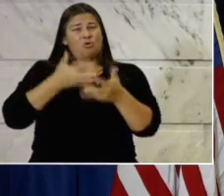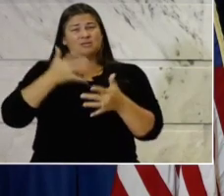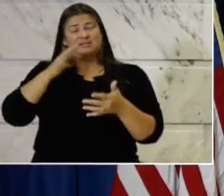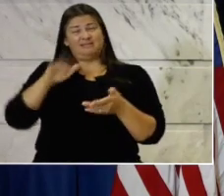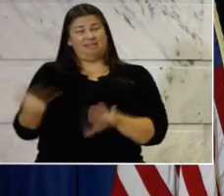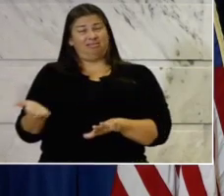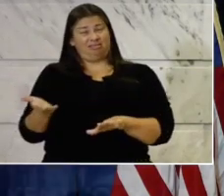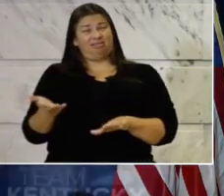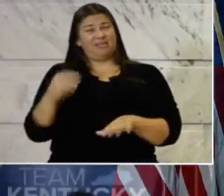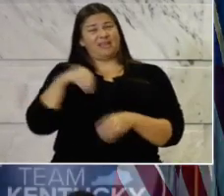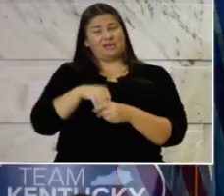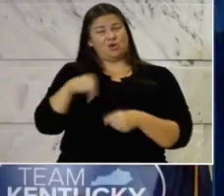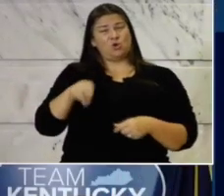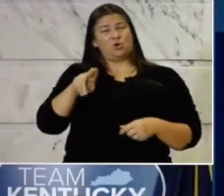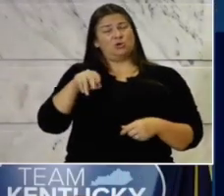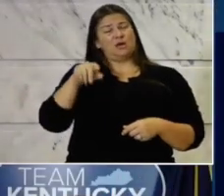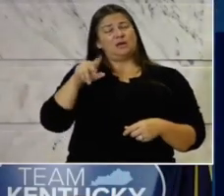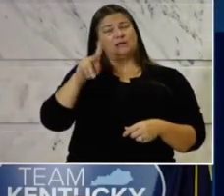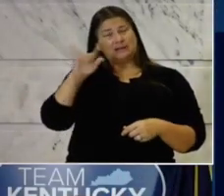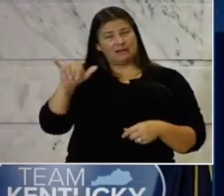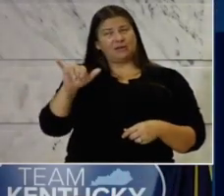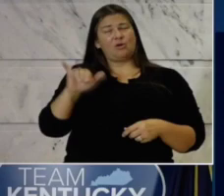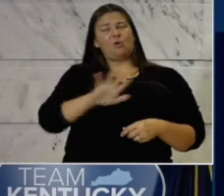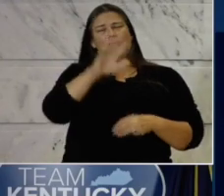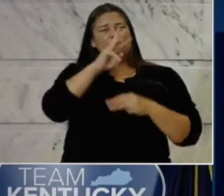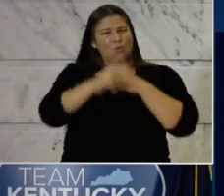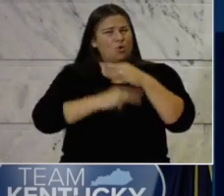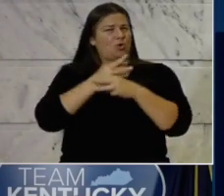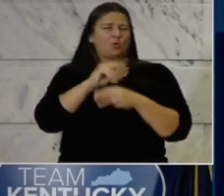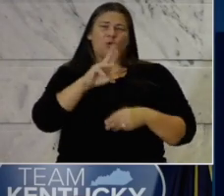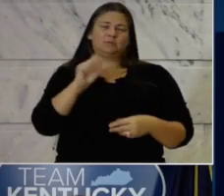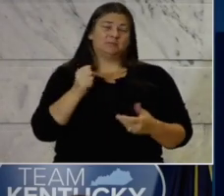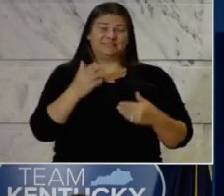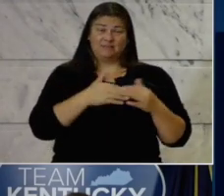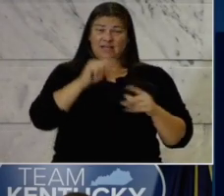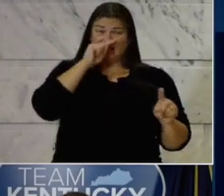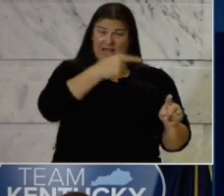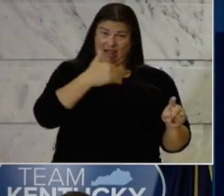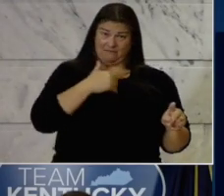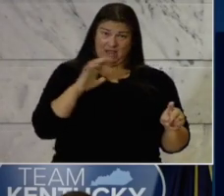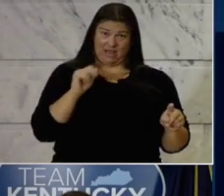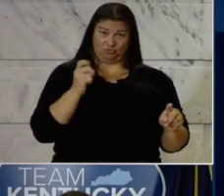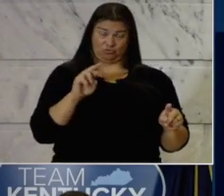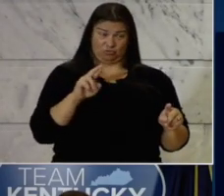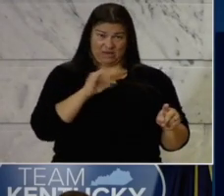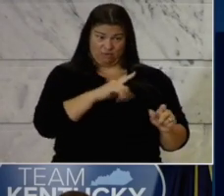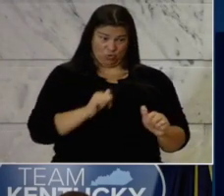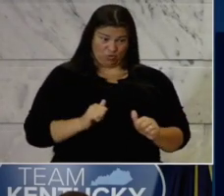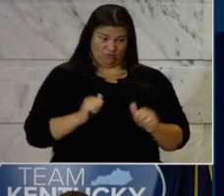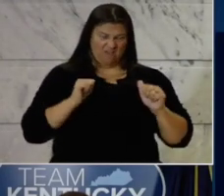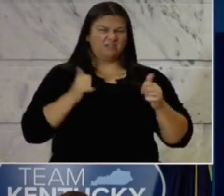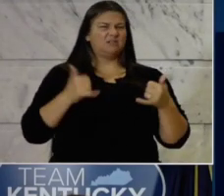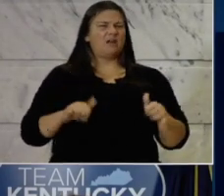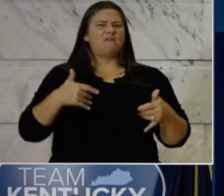United States in kids diagnosed with pediatric brain tumors. Also announced $1 under $1